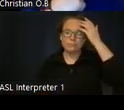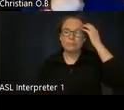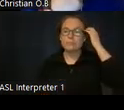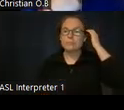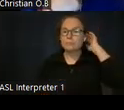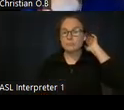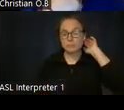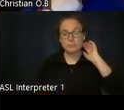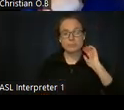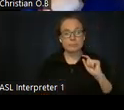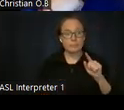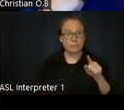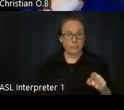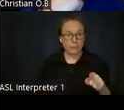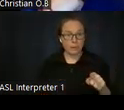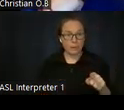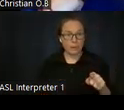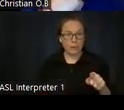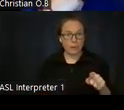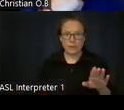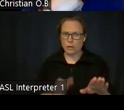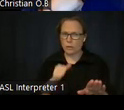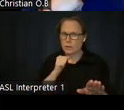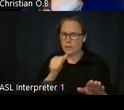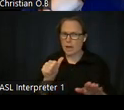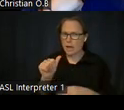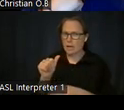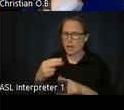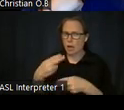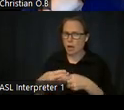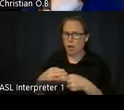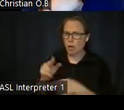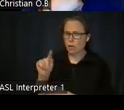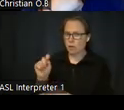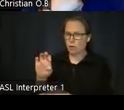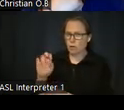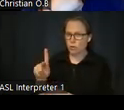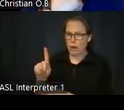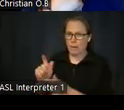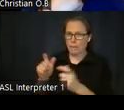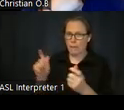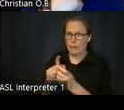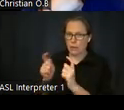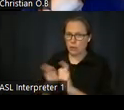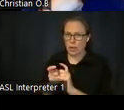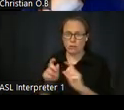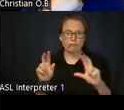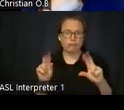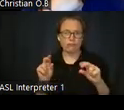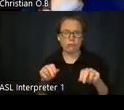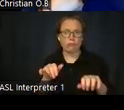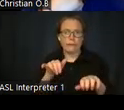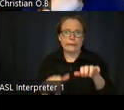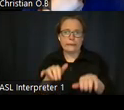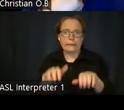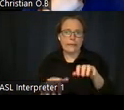So recommendations wasn't a track change, correct? I just want to make sure there's like for any recommendation. Effectively typographical. That was